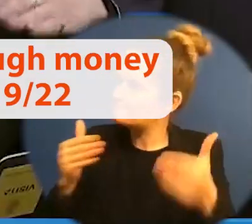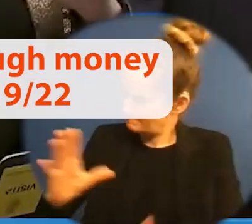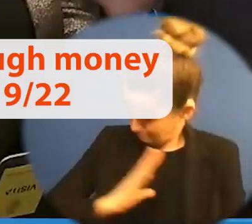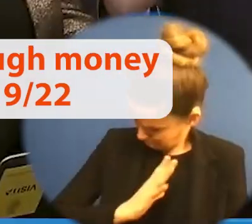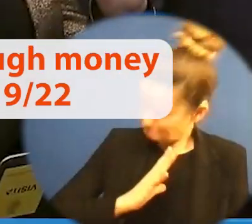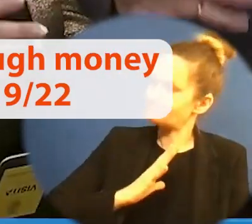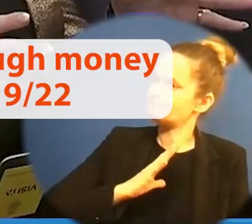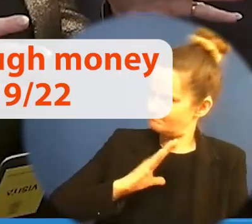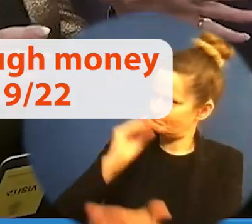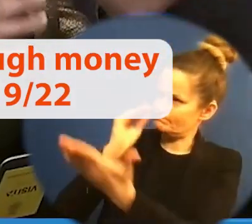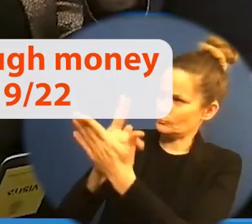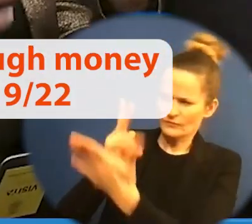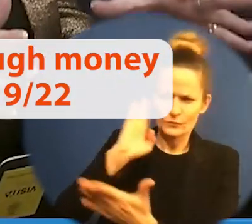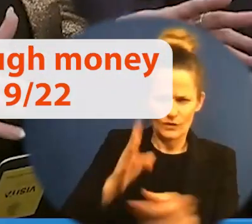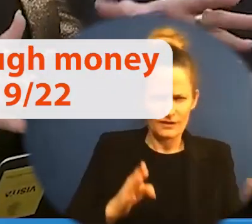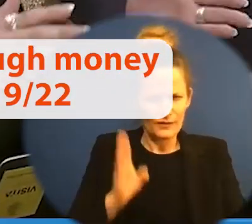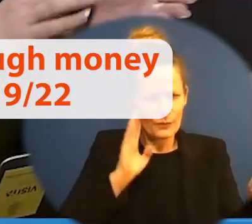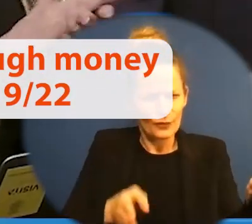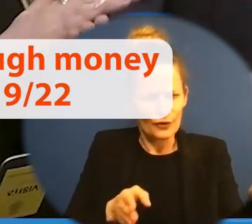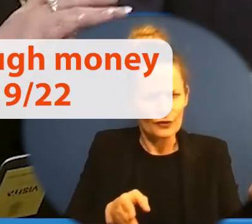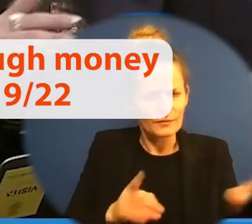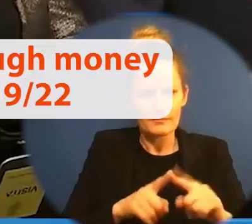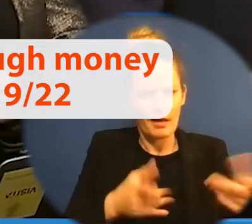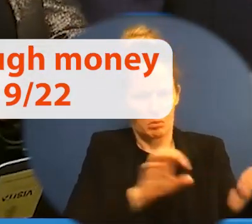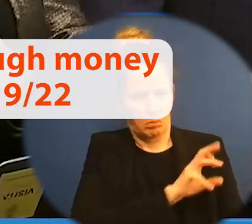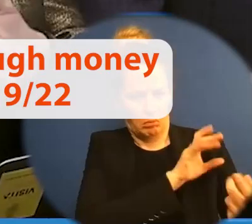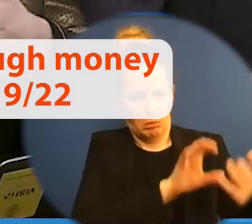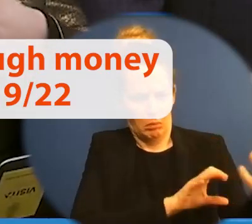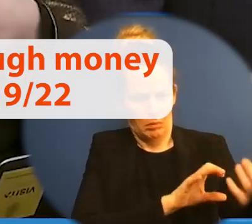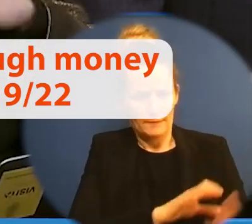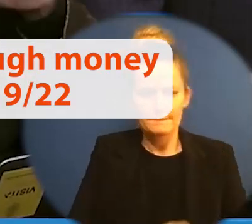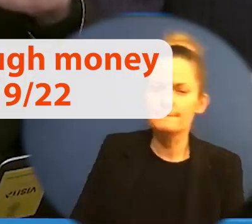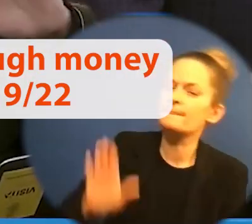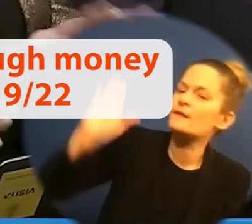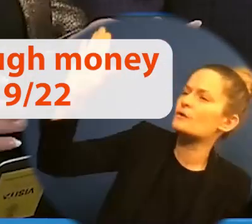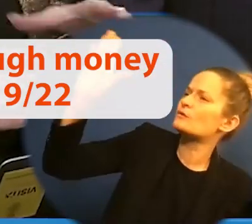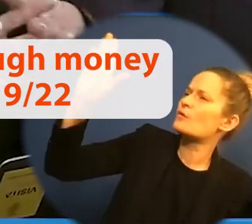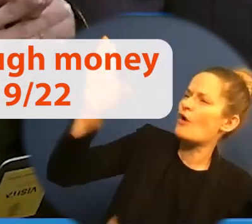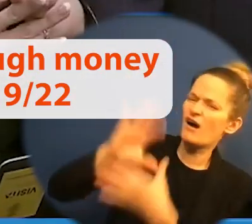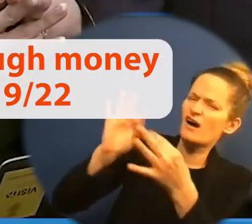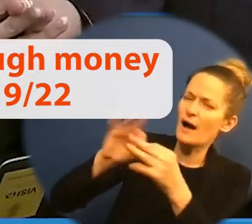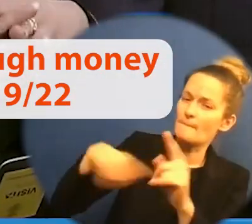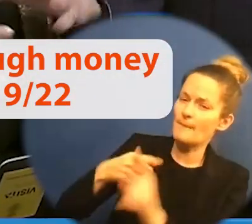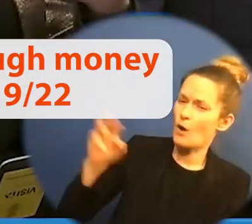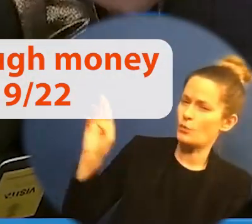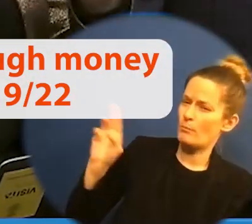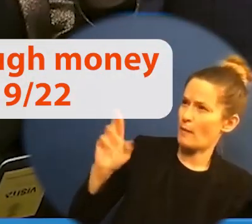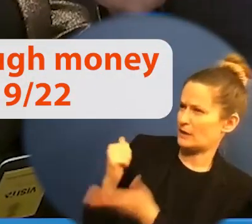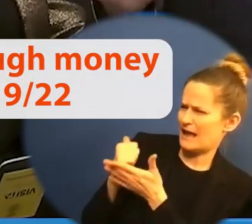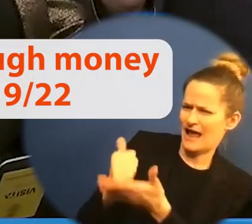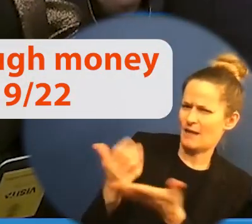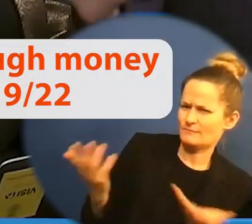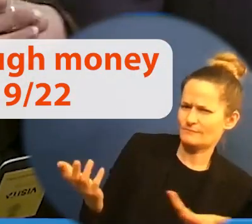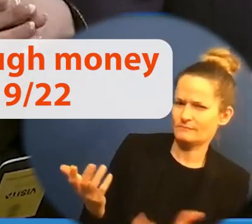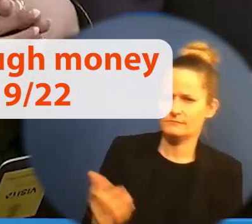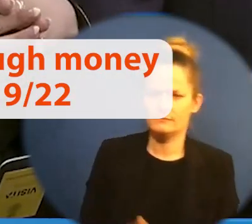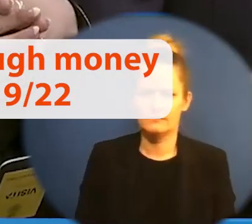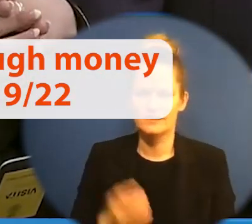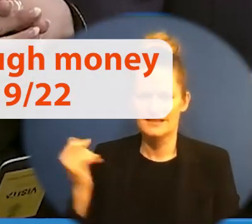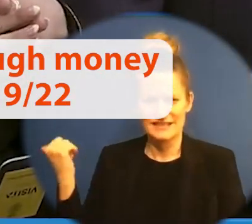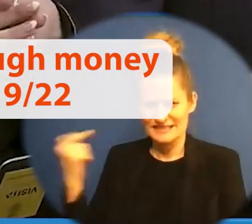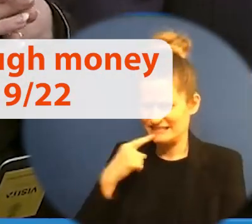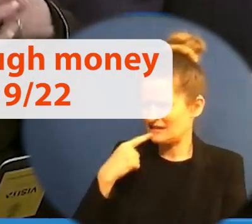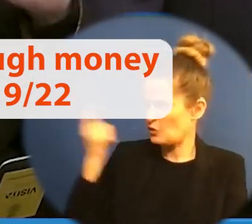though, you know, this push from the podium to get Republicans to send more resources to the border, a lot of them say that, you know,